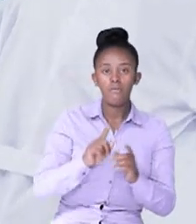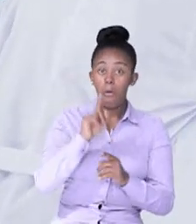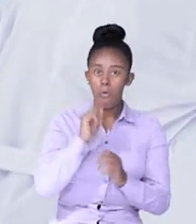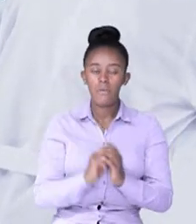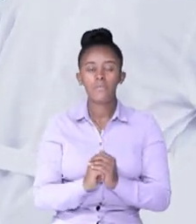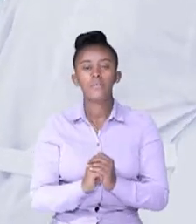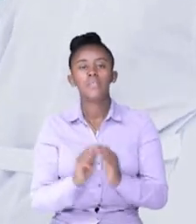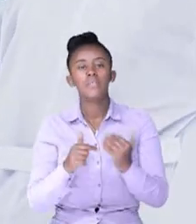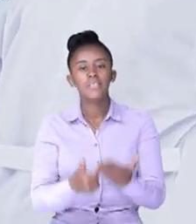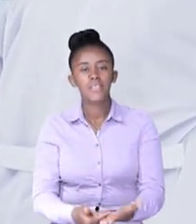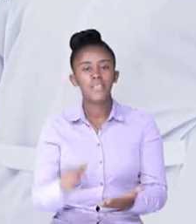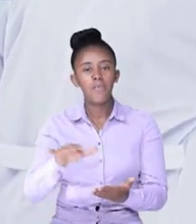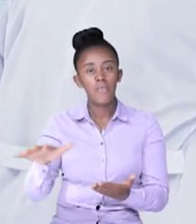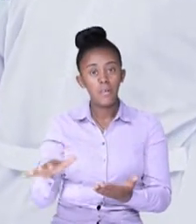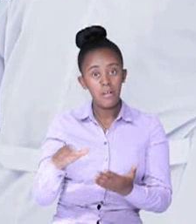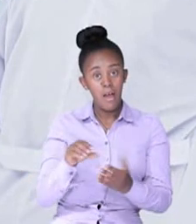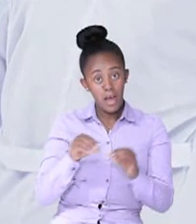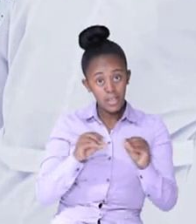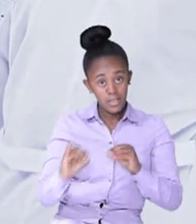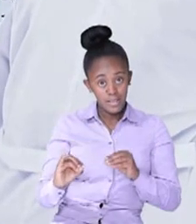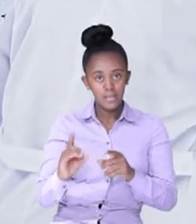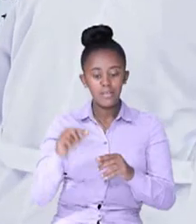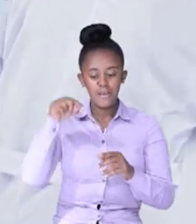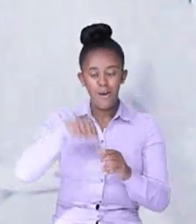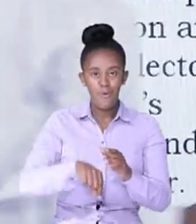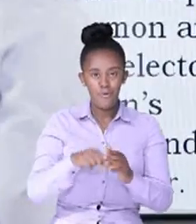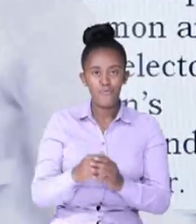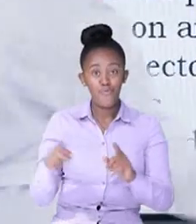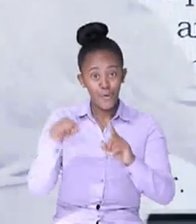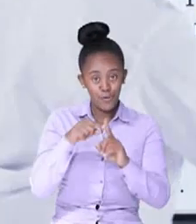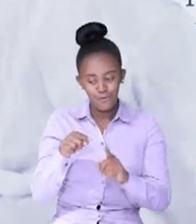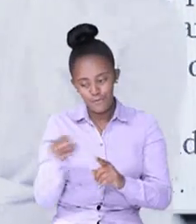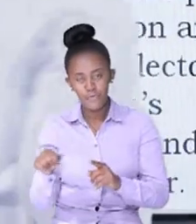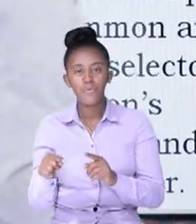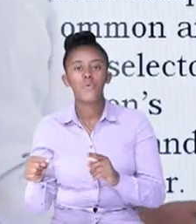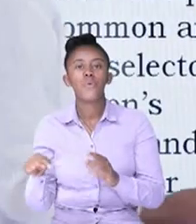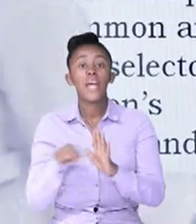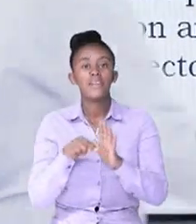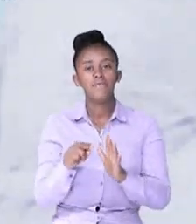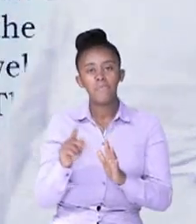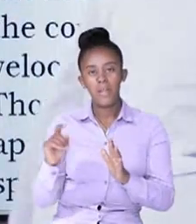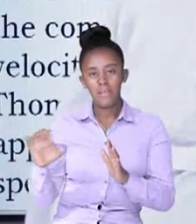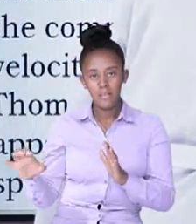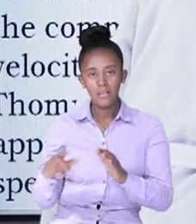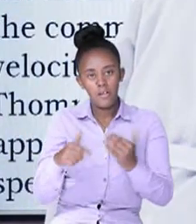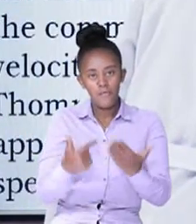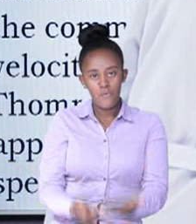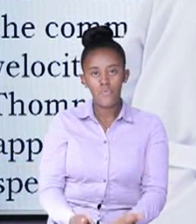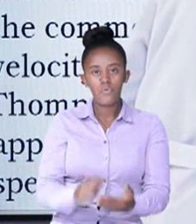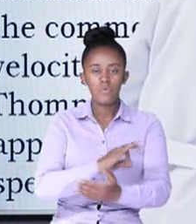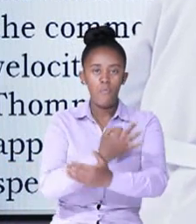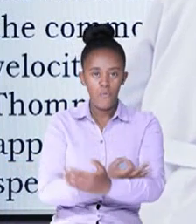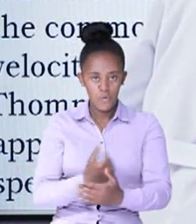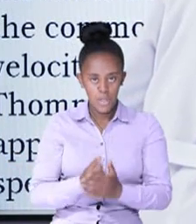So the field is acting downward, like this, from the positive plate to the negative plate. Therefore, the force exerted